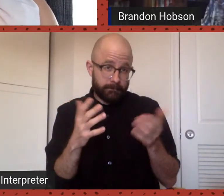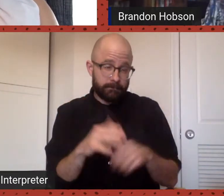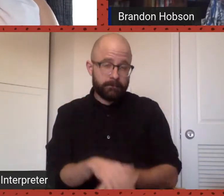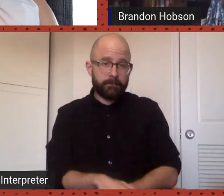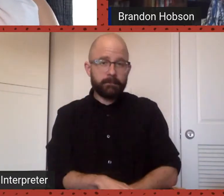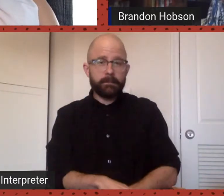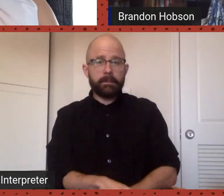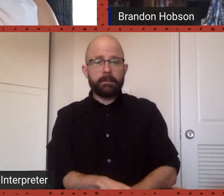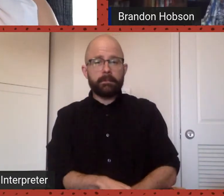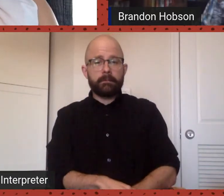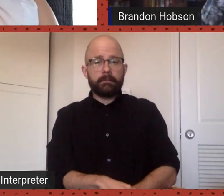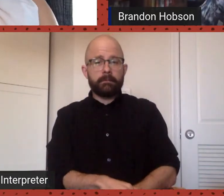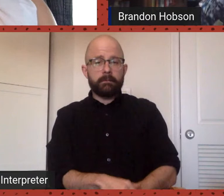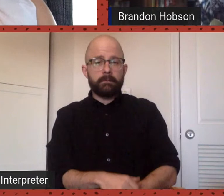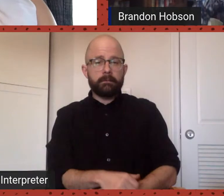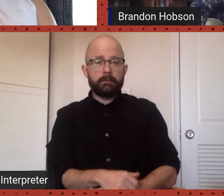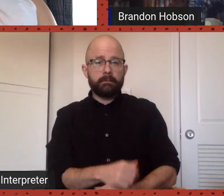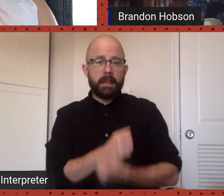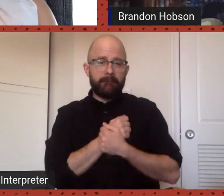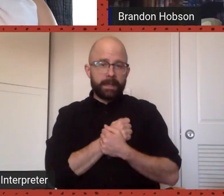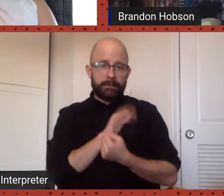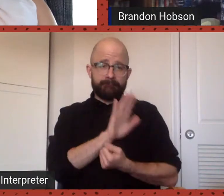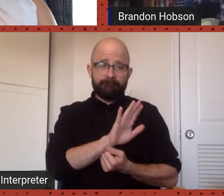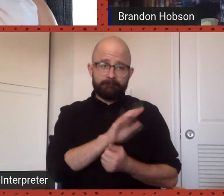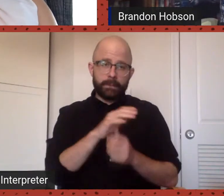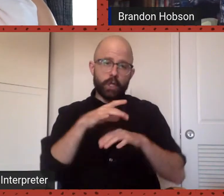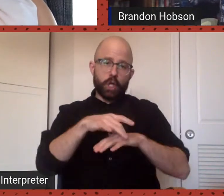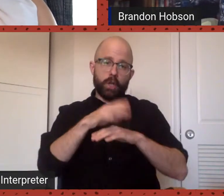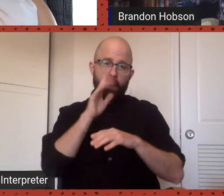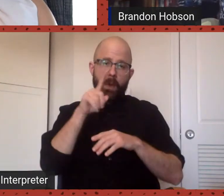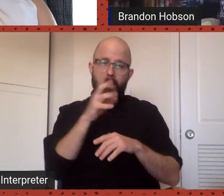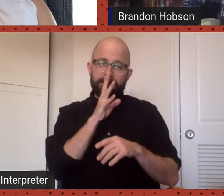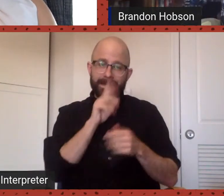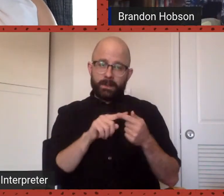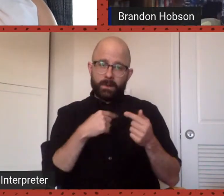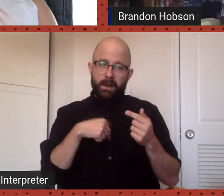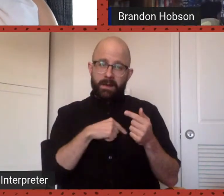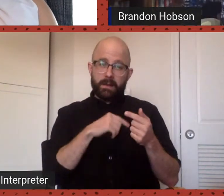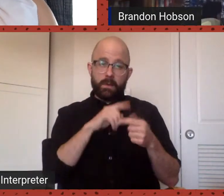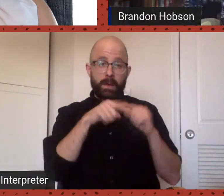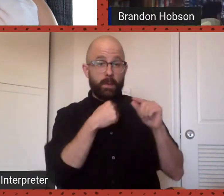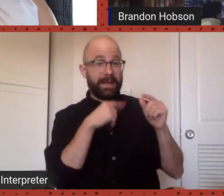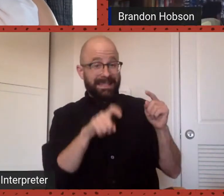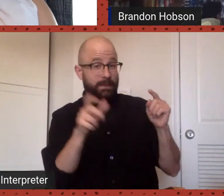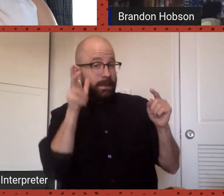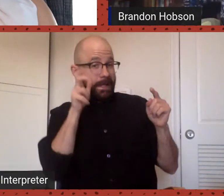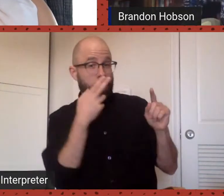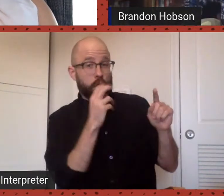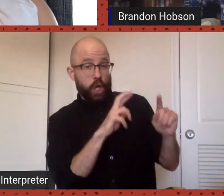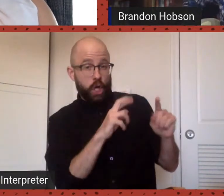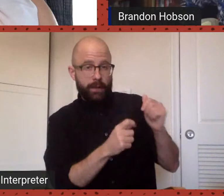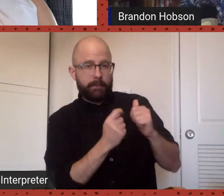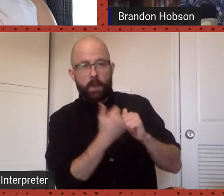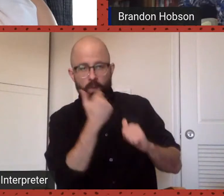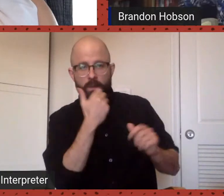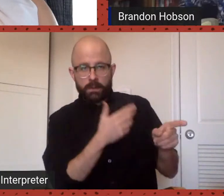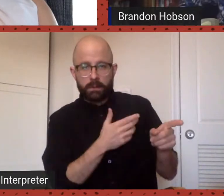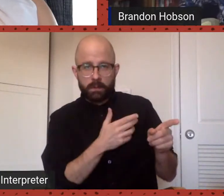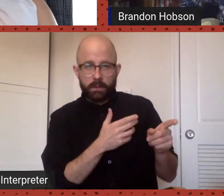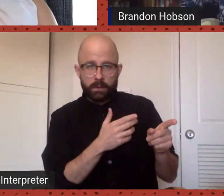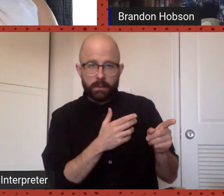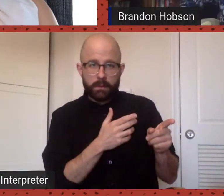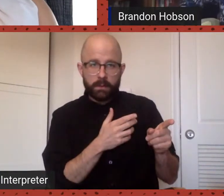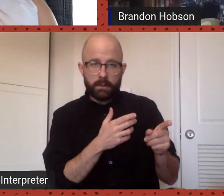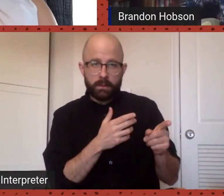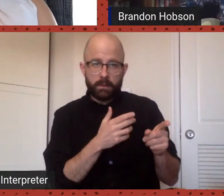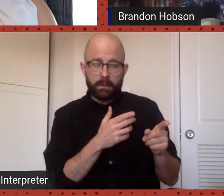Beloved, the earth will always speak to us when we need to hear her the most. Even in my time,